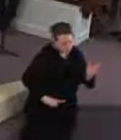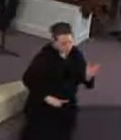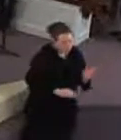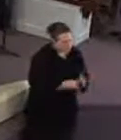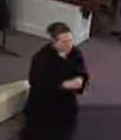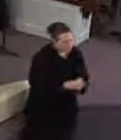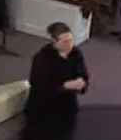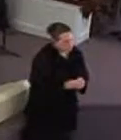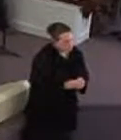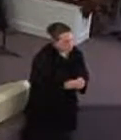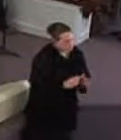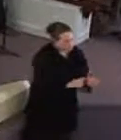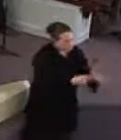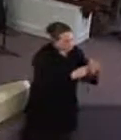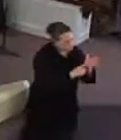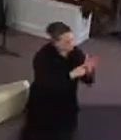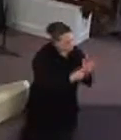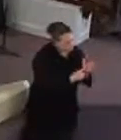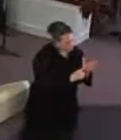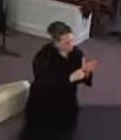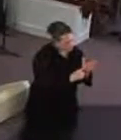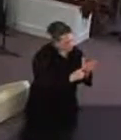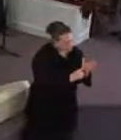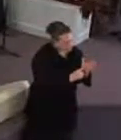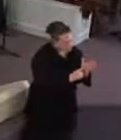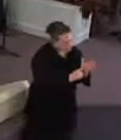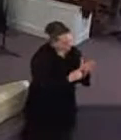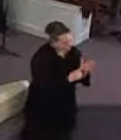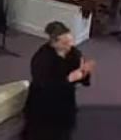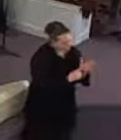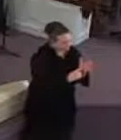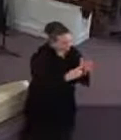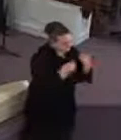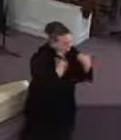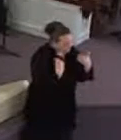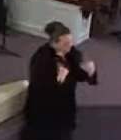us who we are. What kind of person we are.